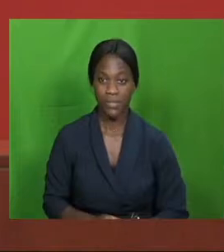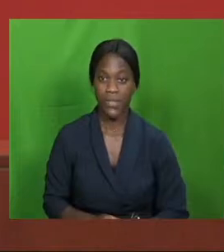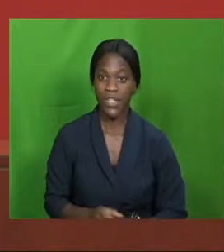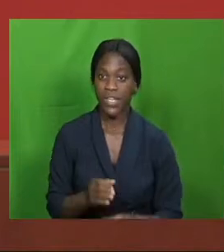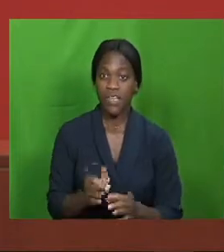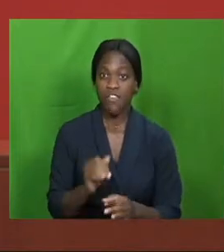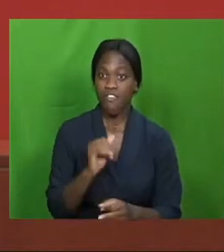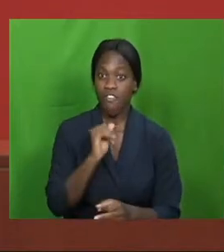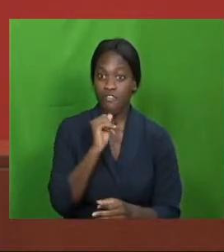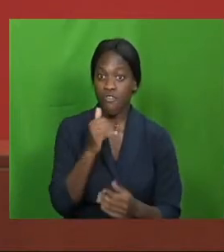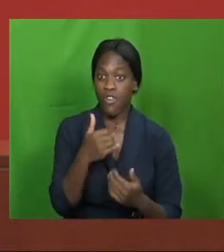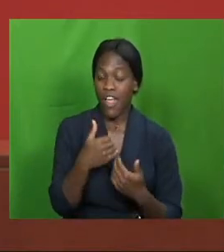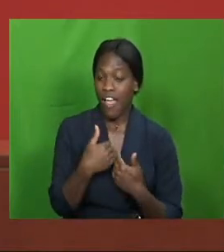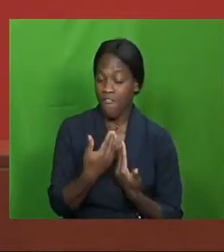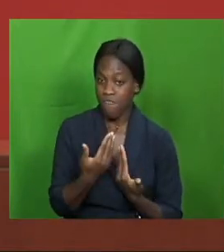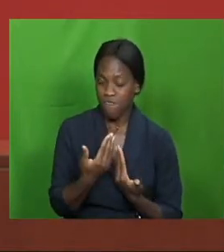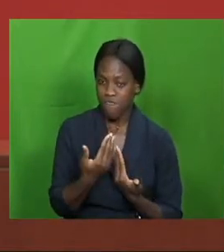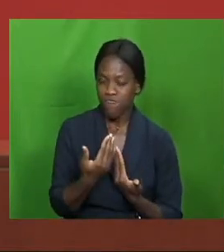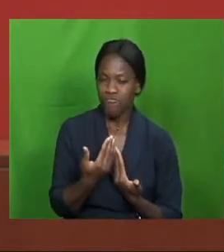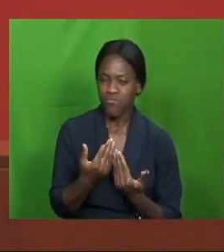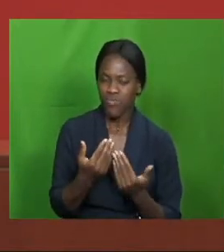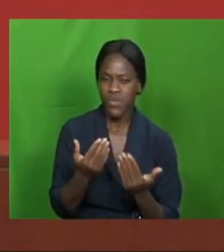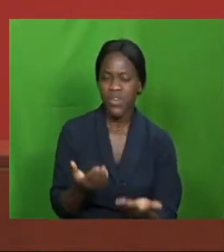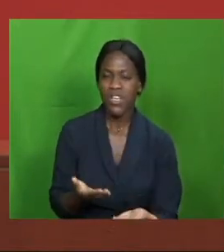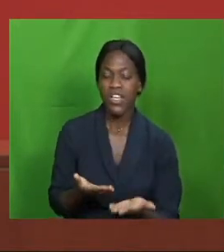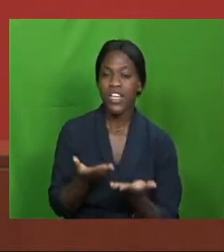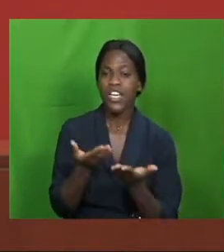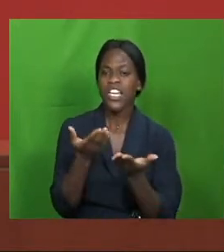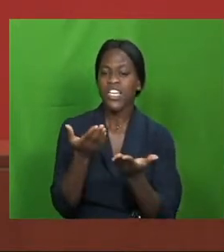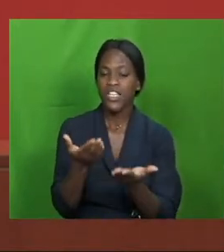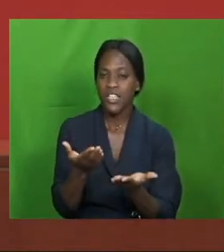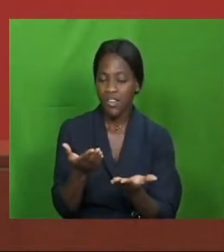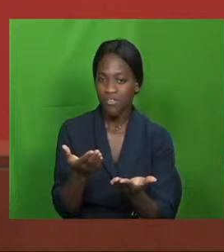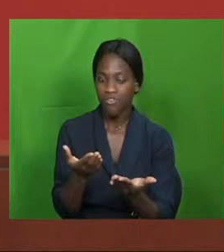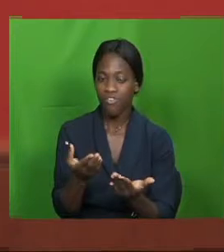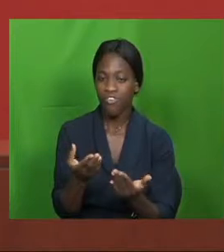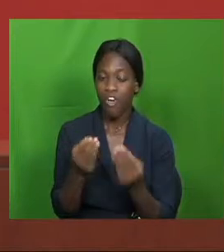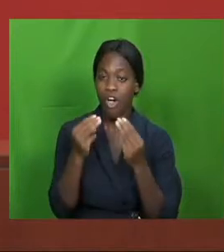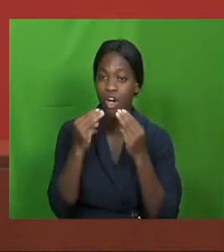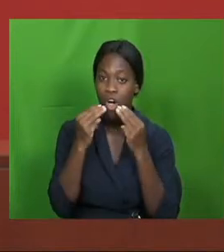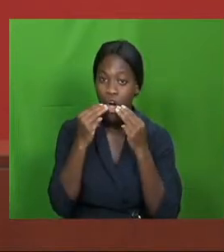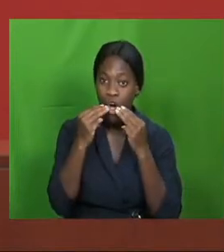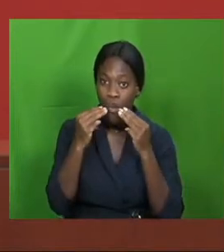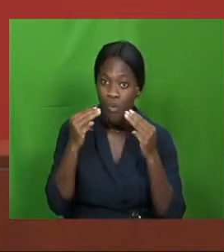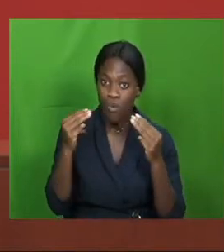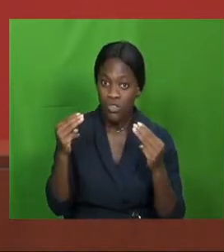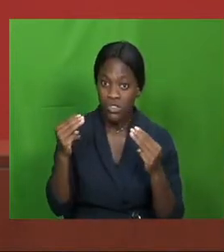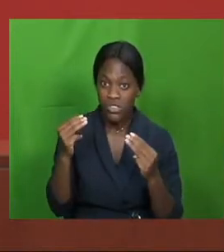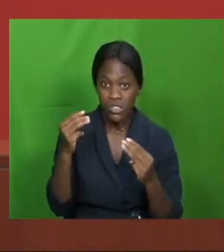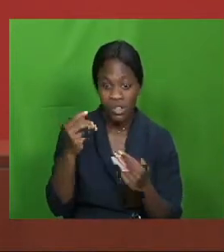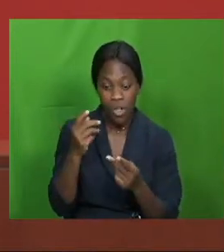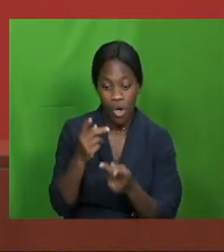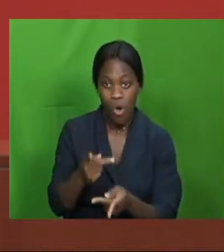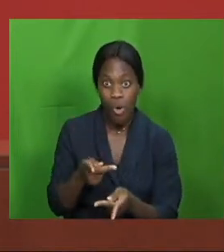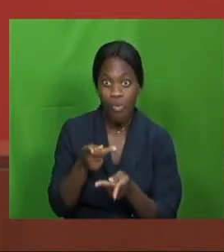notice shall be given of any motion which is proposed to make,